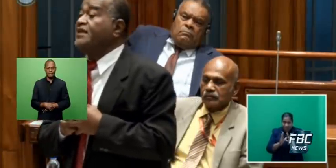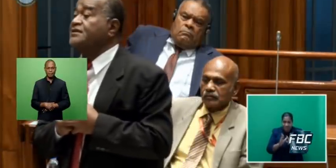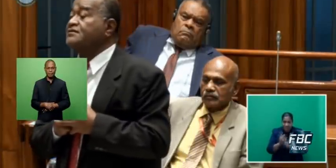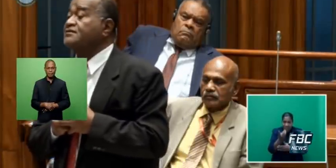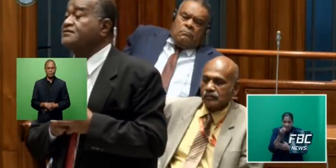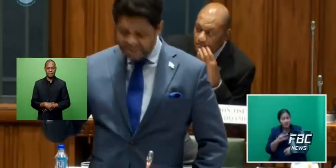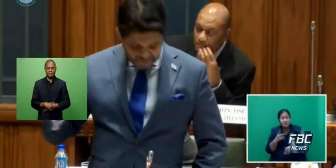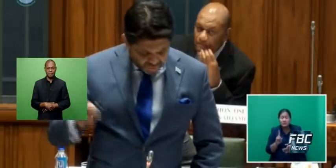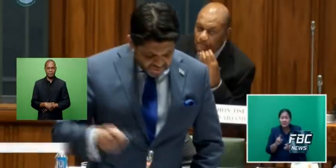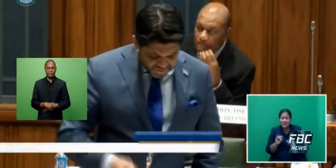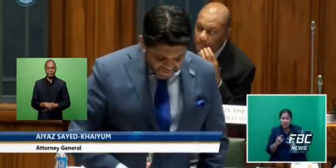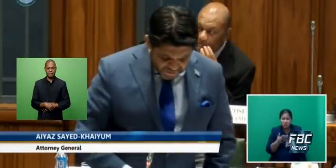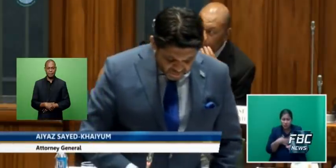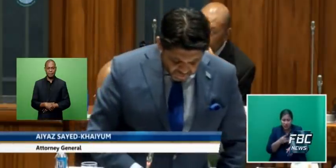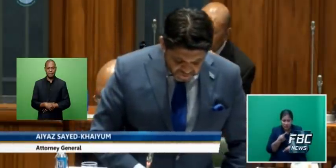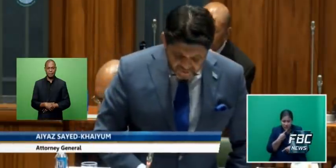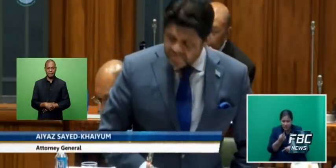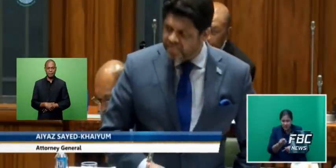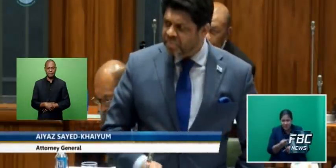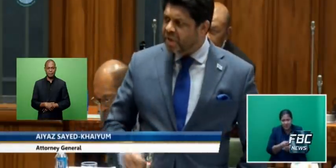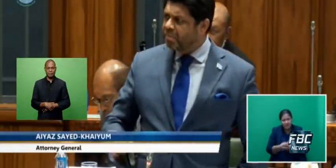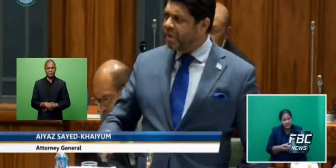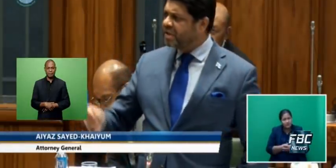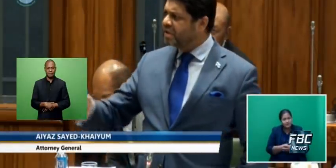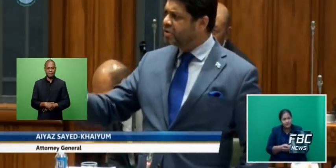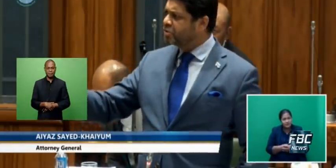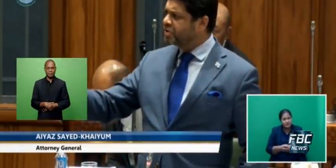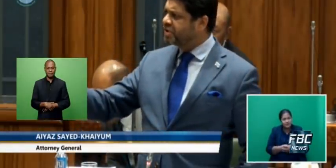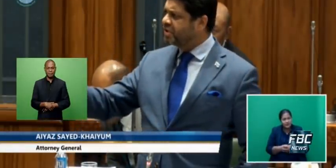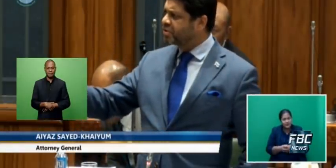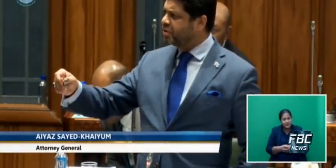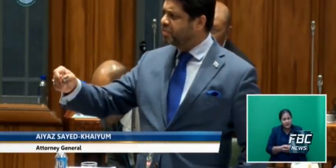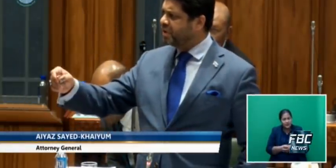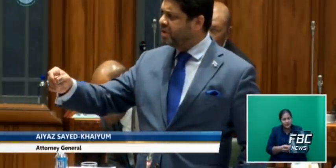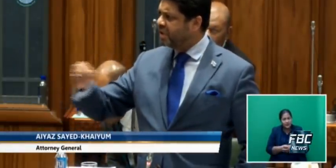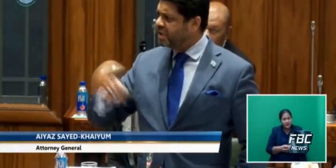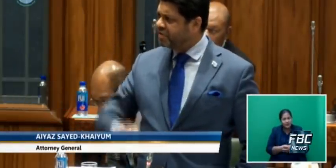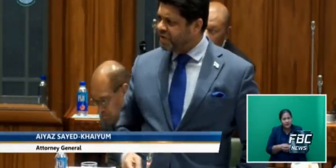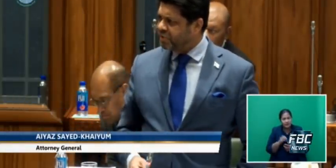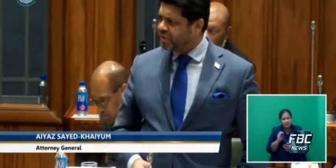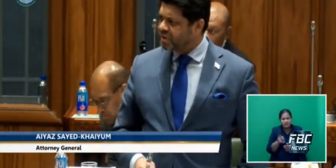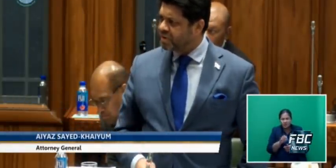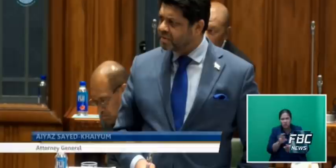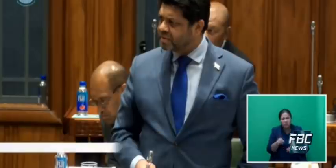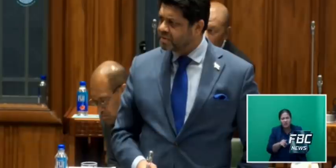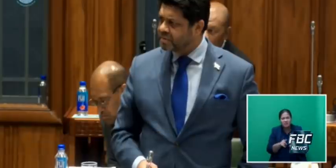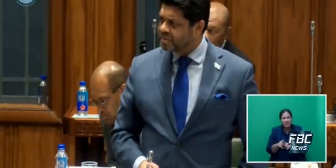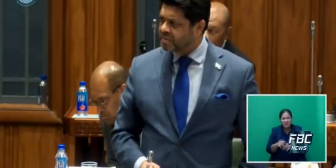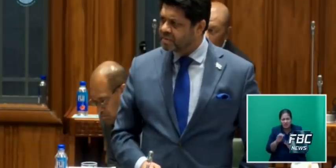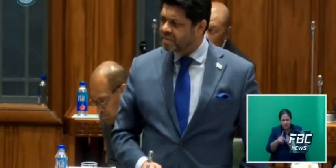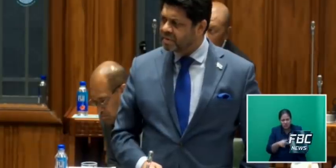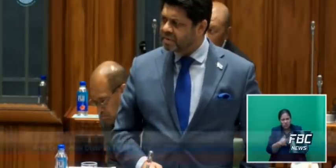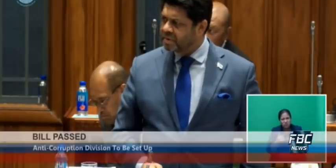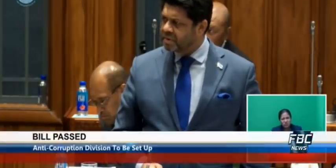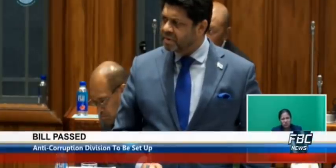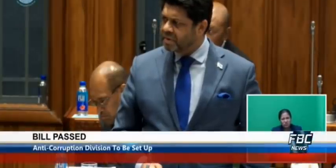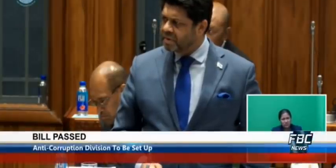not independent. It does not in any way mean that the judiciary is going to be interfered with.